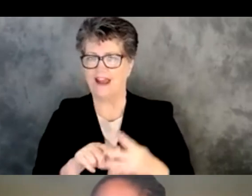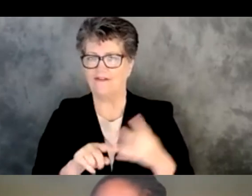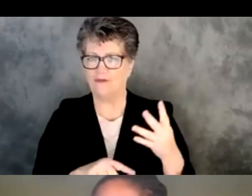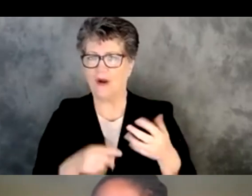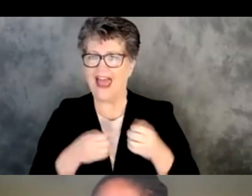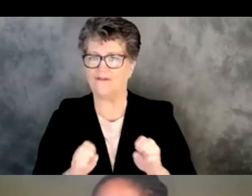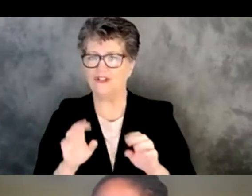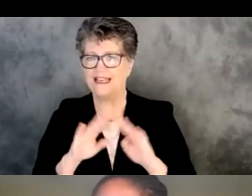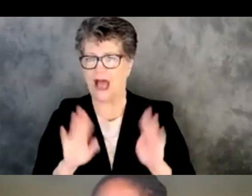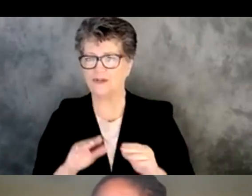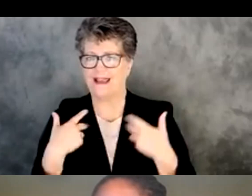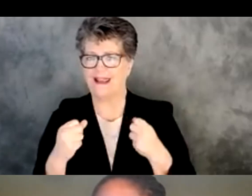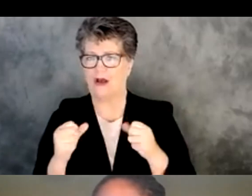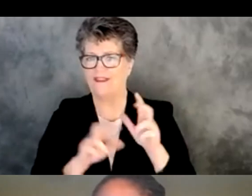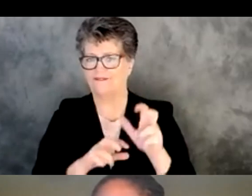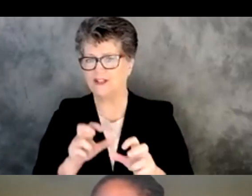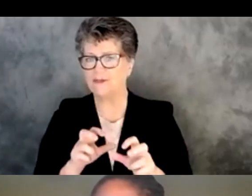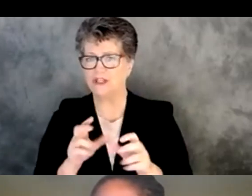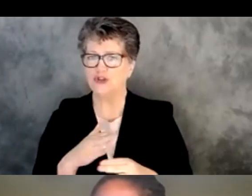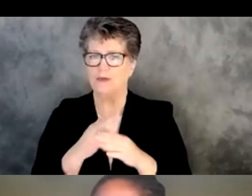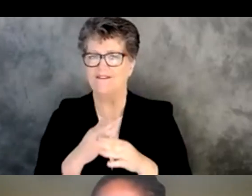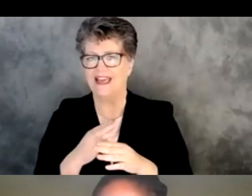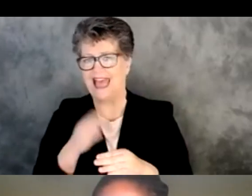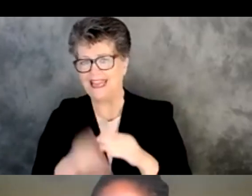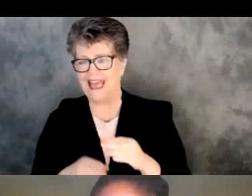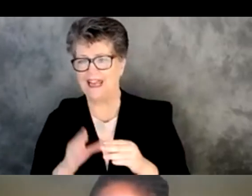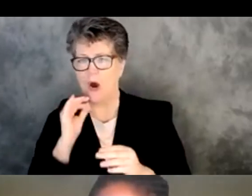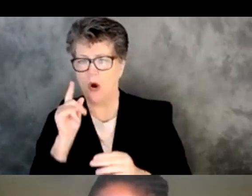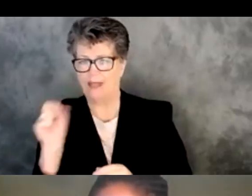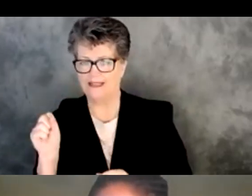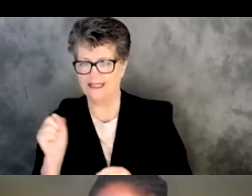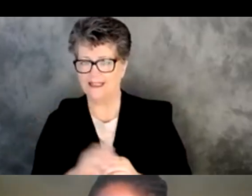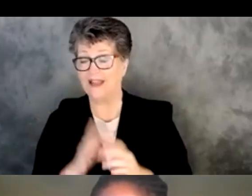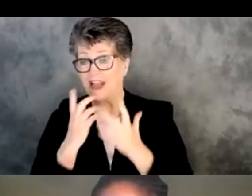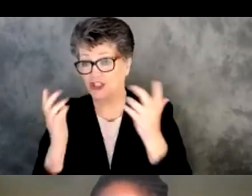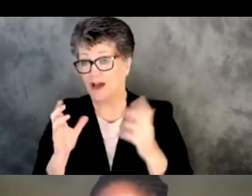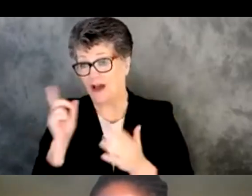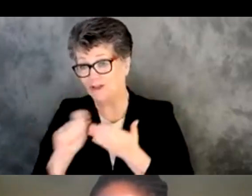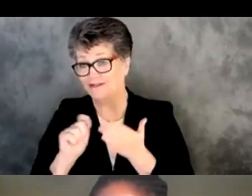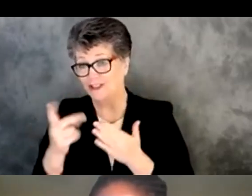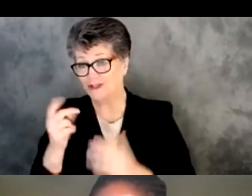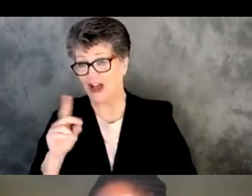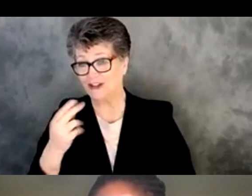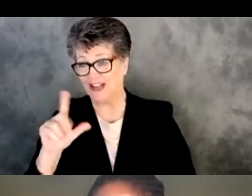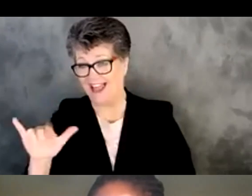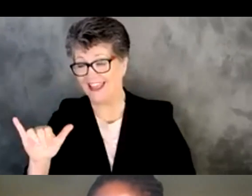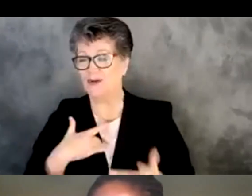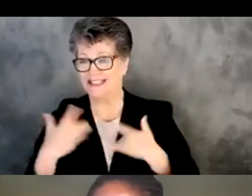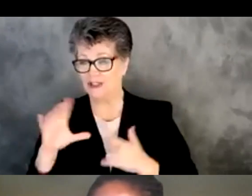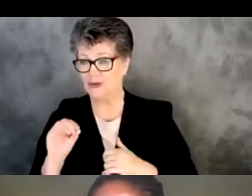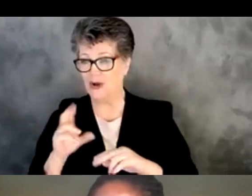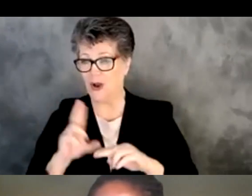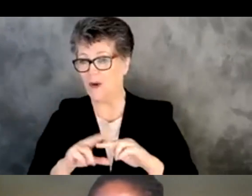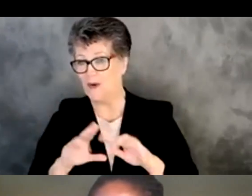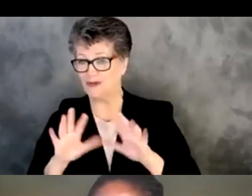the creation of the California Interagency Council on Homelessness. And shout out to Dr. Galley, who we are excited to be co-chairing with as